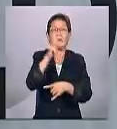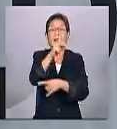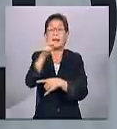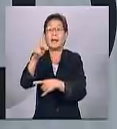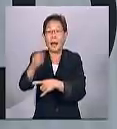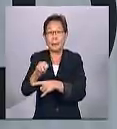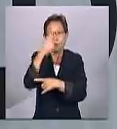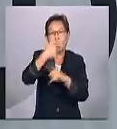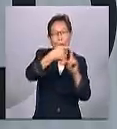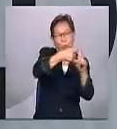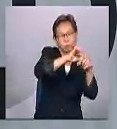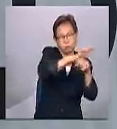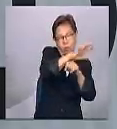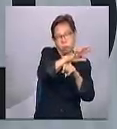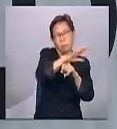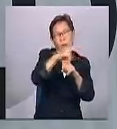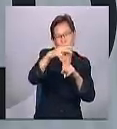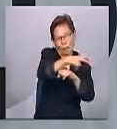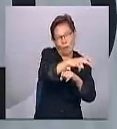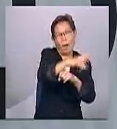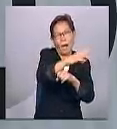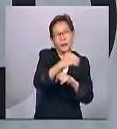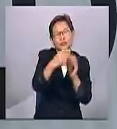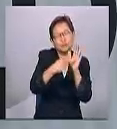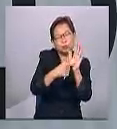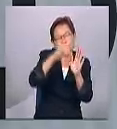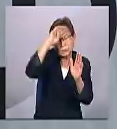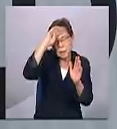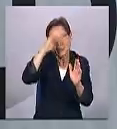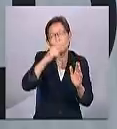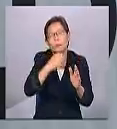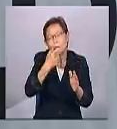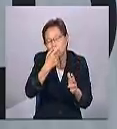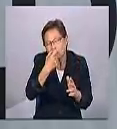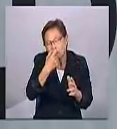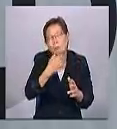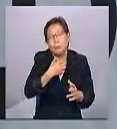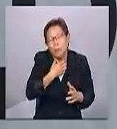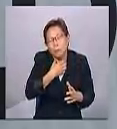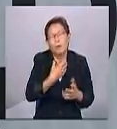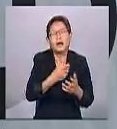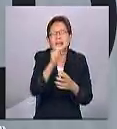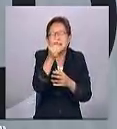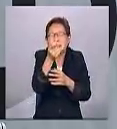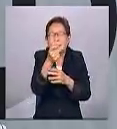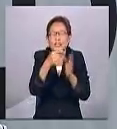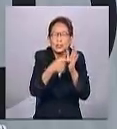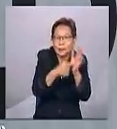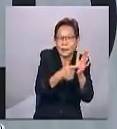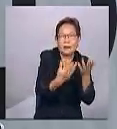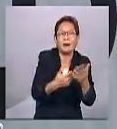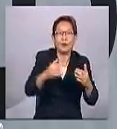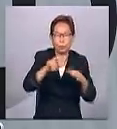those positive but asymptomatic and those positive with mild symptom. So we have used only about